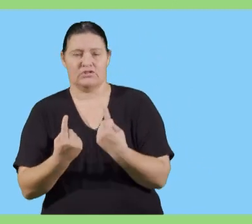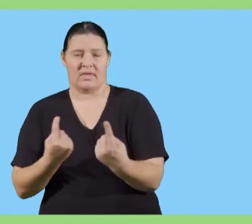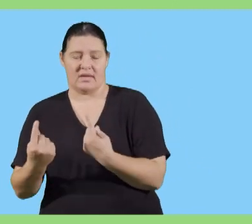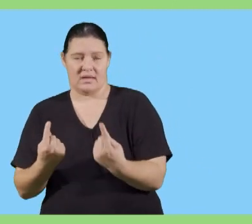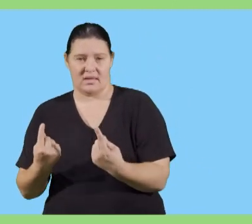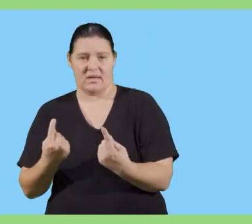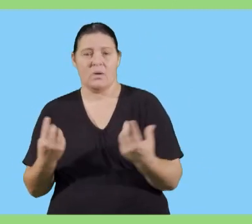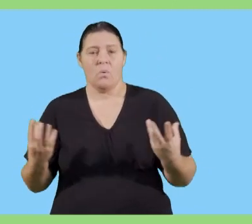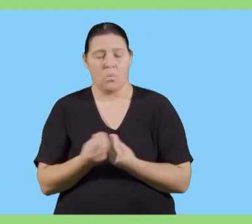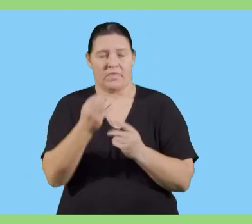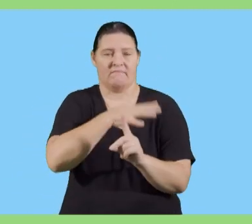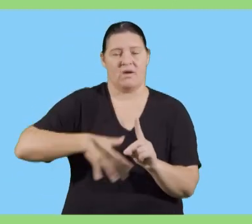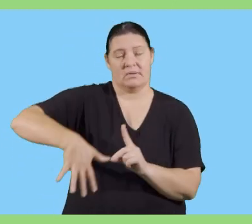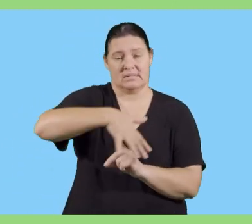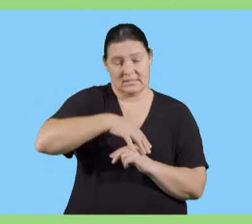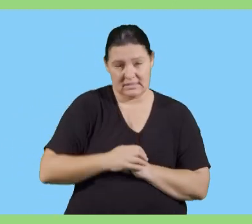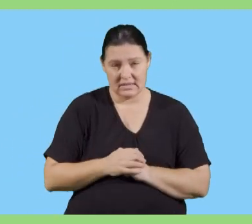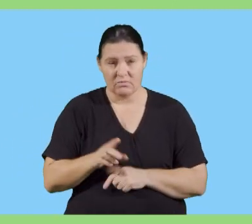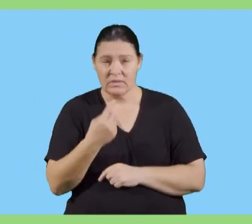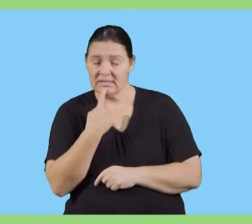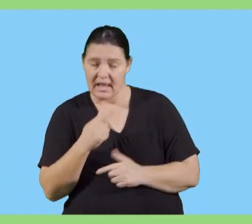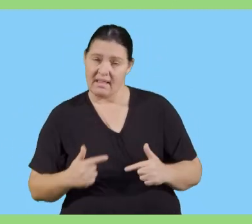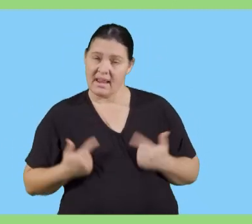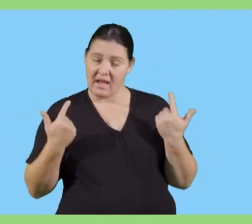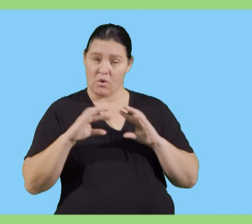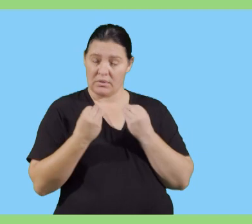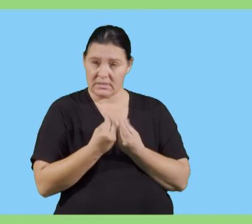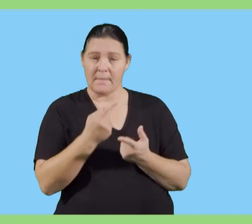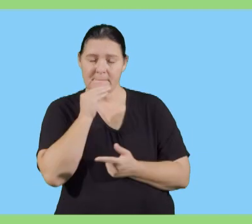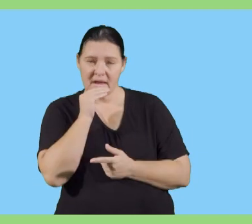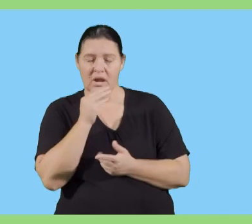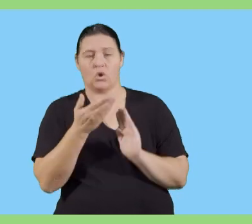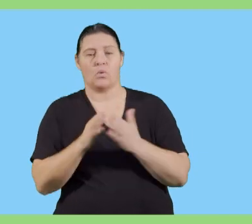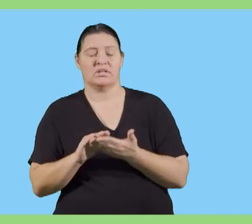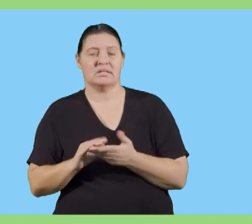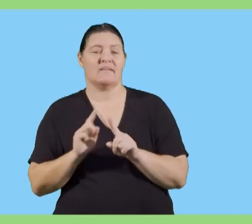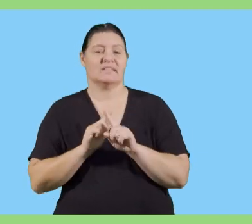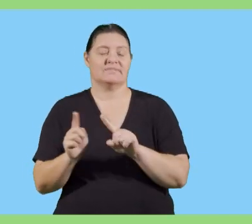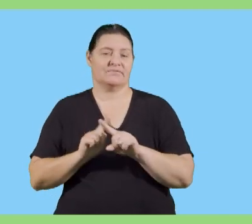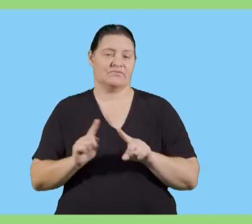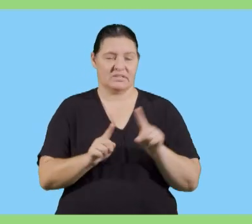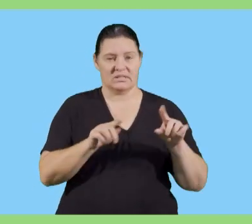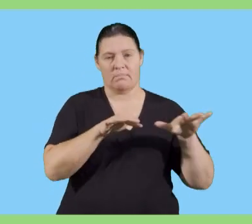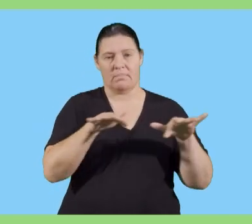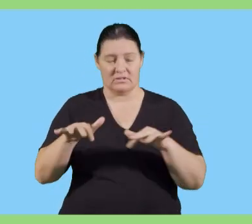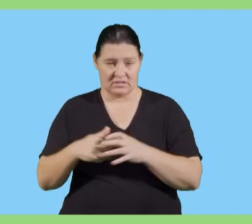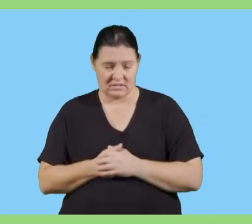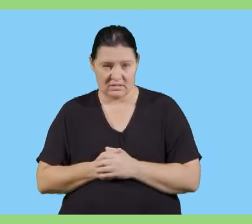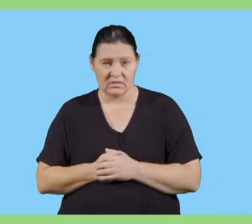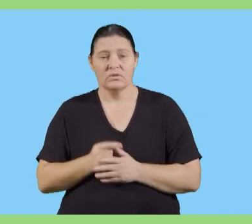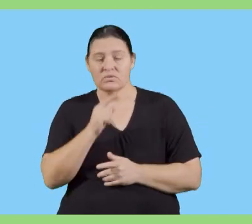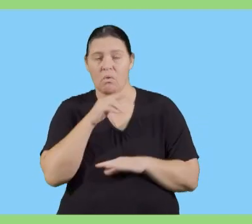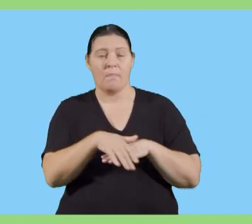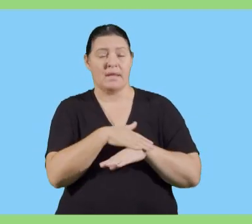different populations. So basically, eco means household, which speaks back to what? To the